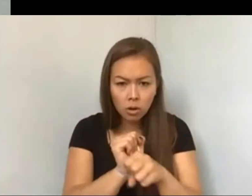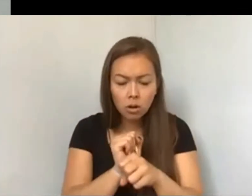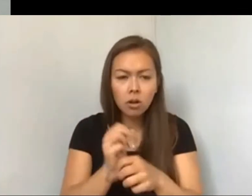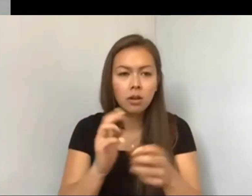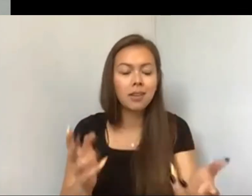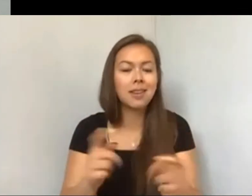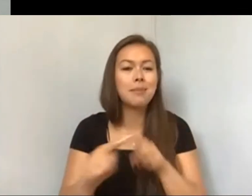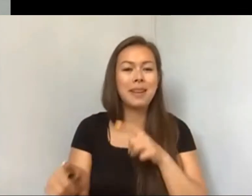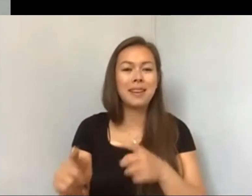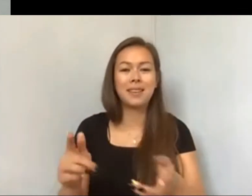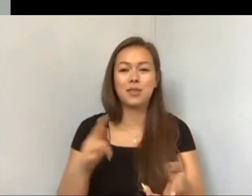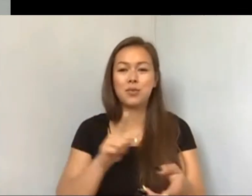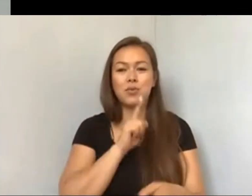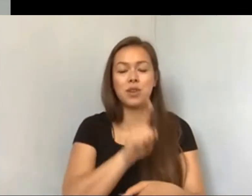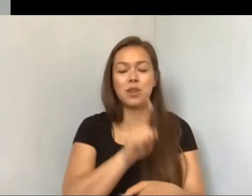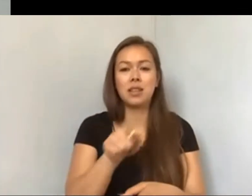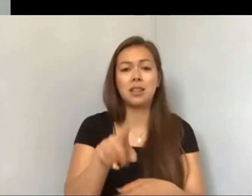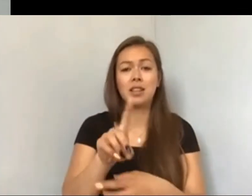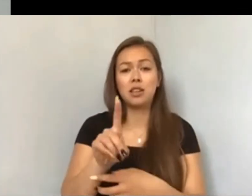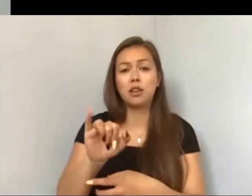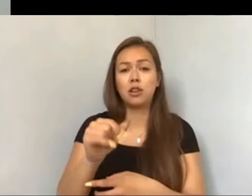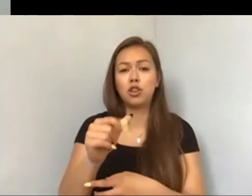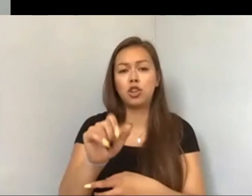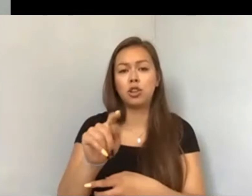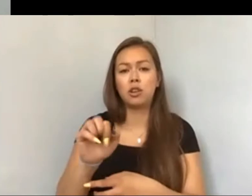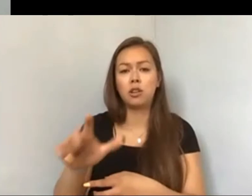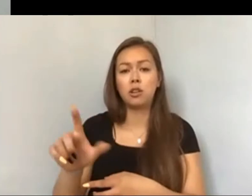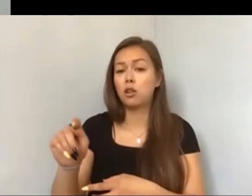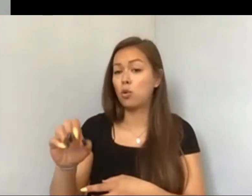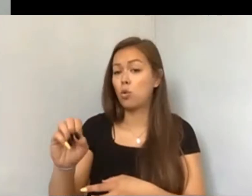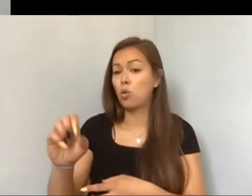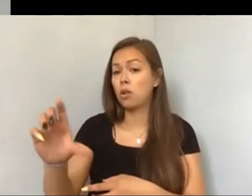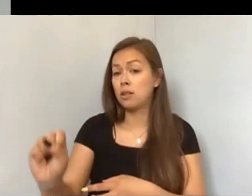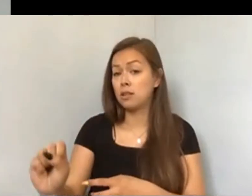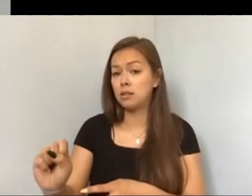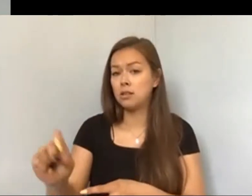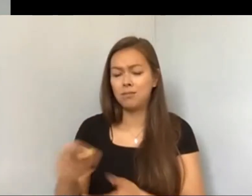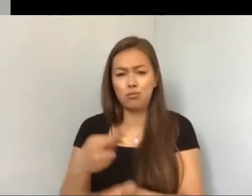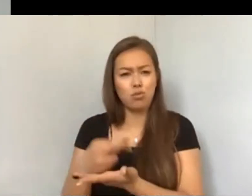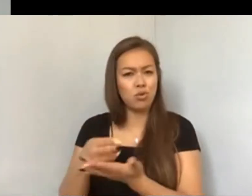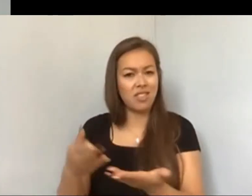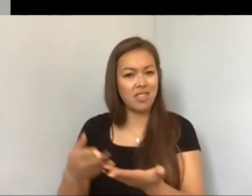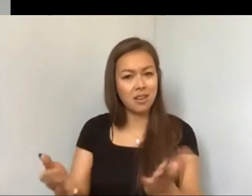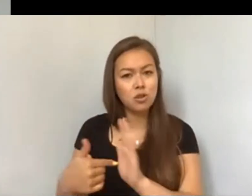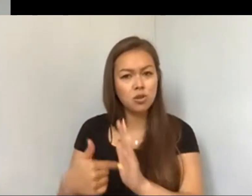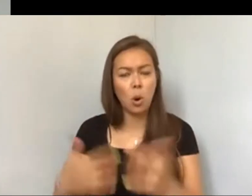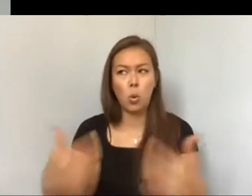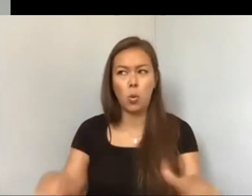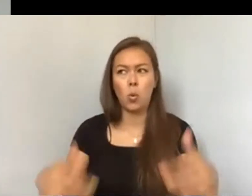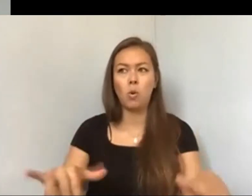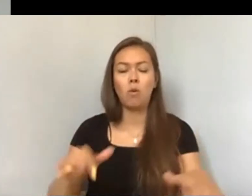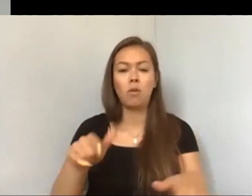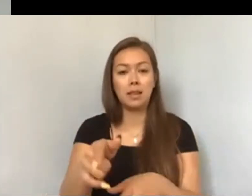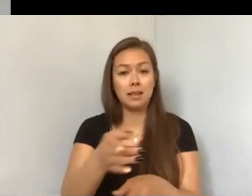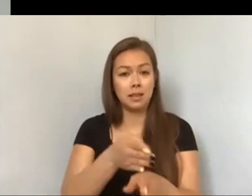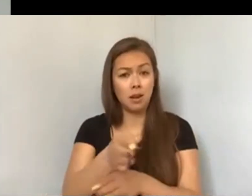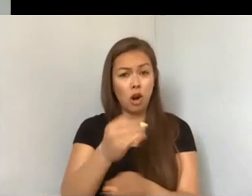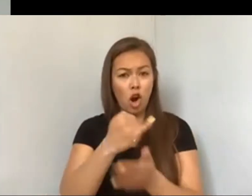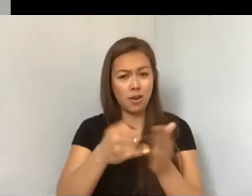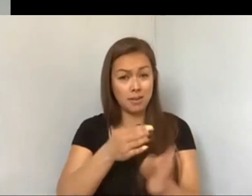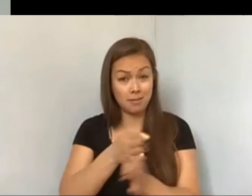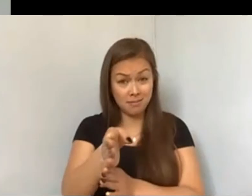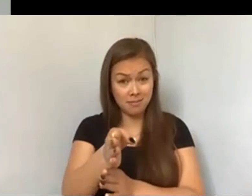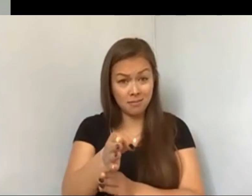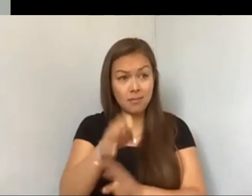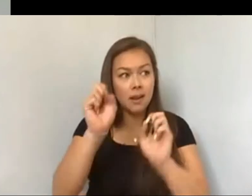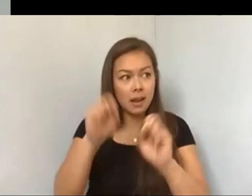is showcasing that we can really work as a sector together. And I think right now, like particularly for the